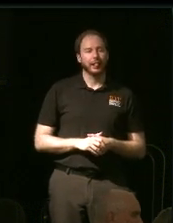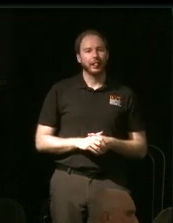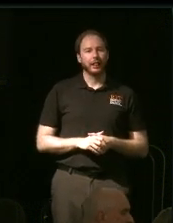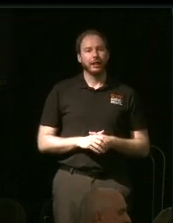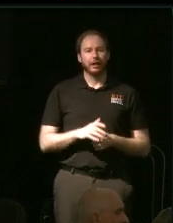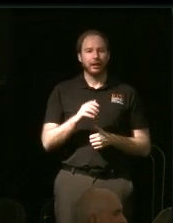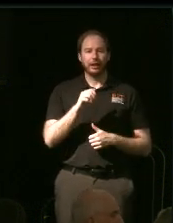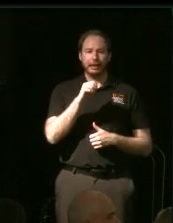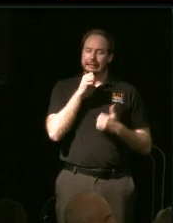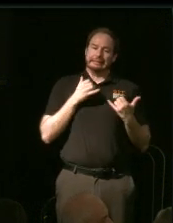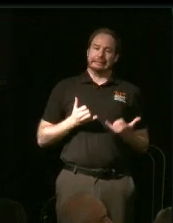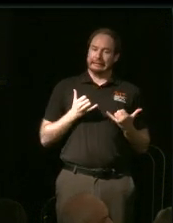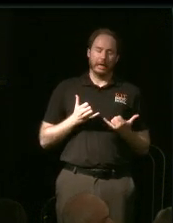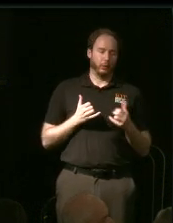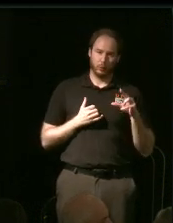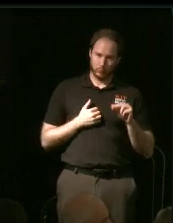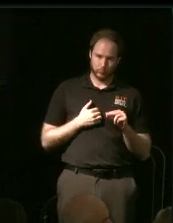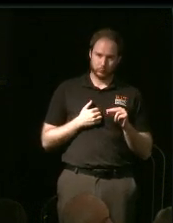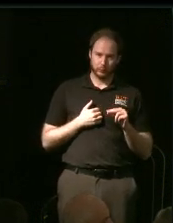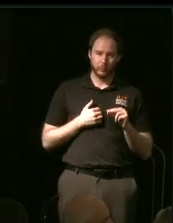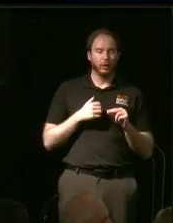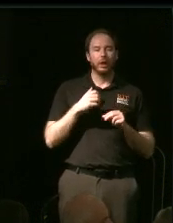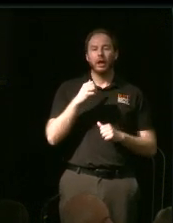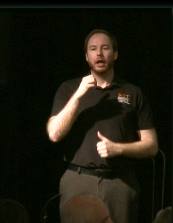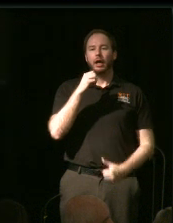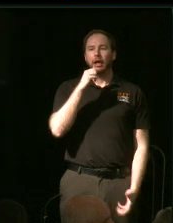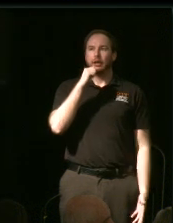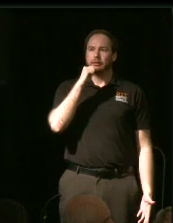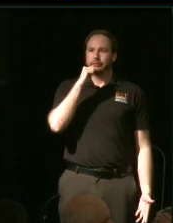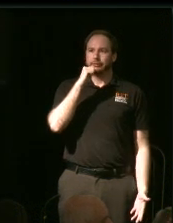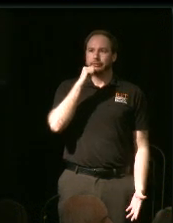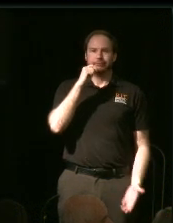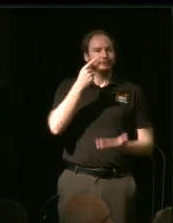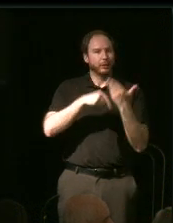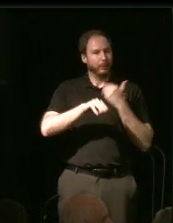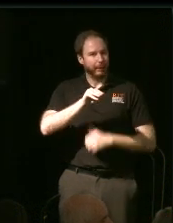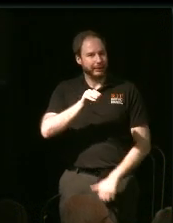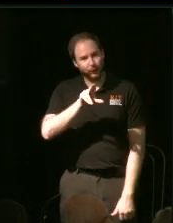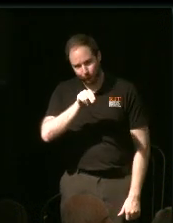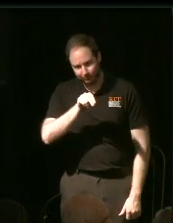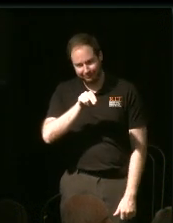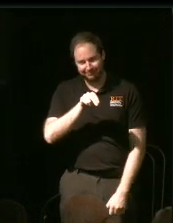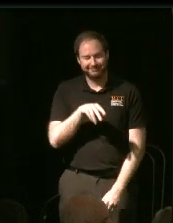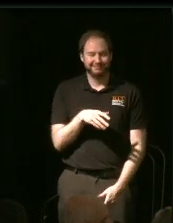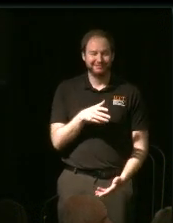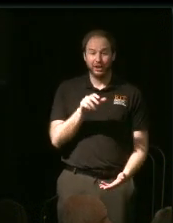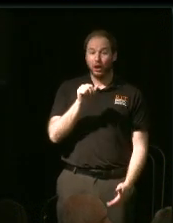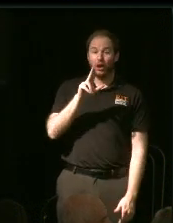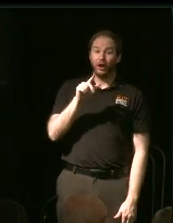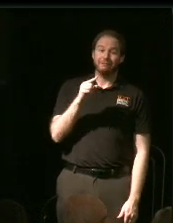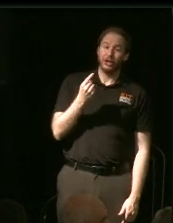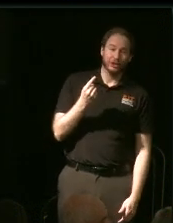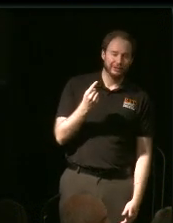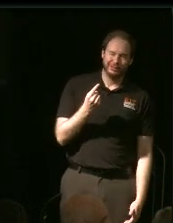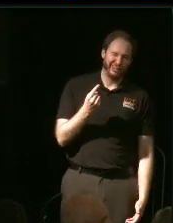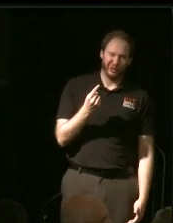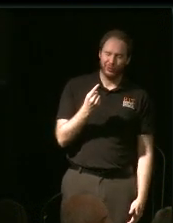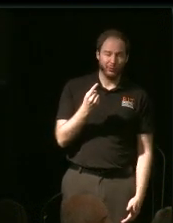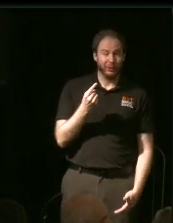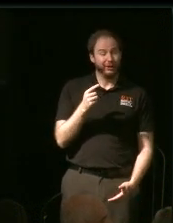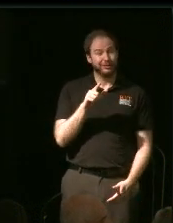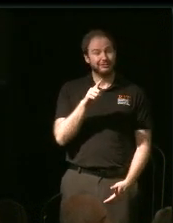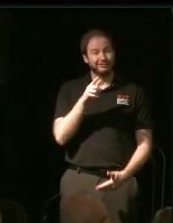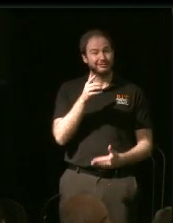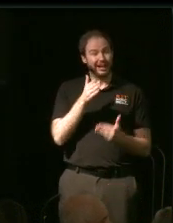It's not going to be today. It's not going to be by Monday. It won't be by August 1st, and it won't be by the end of